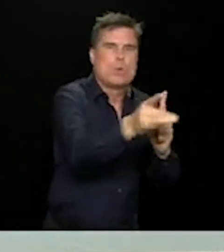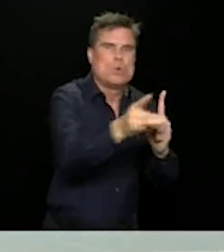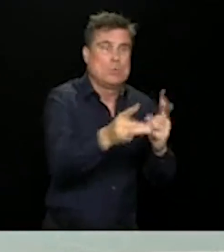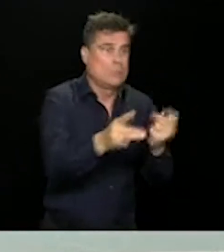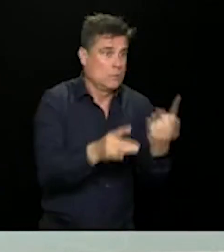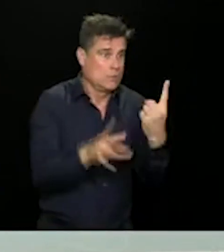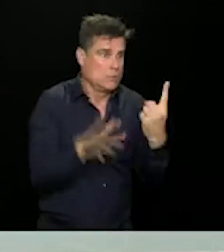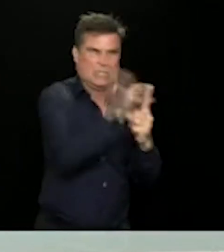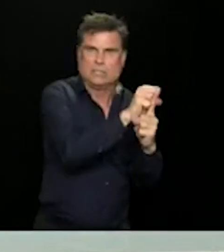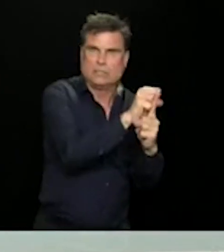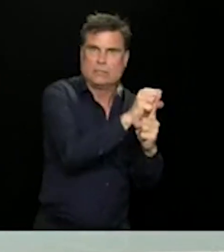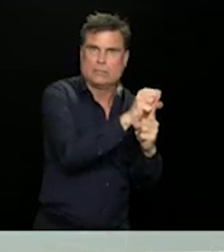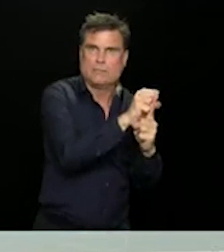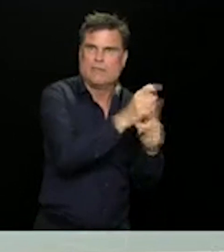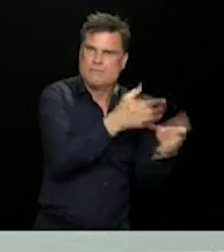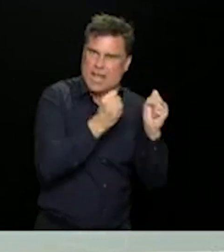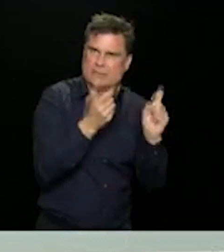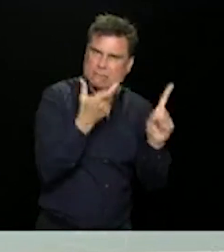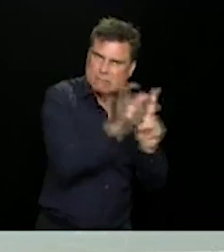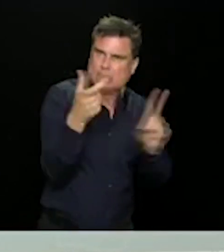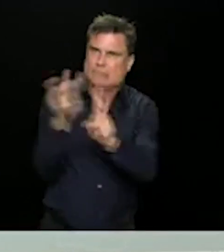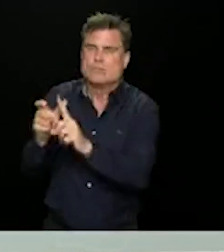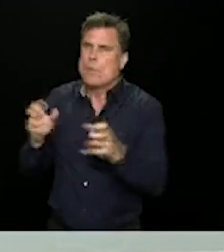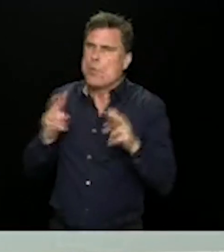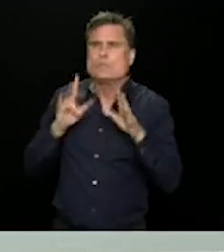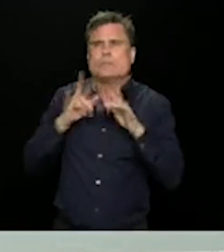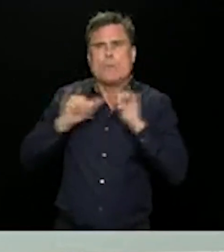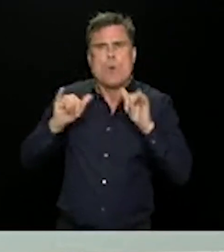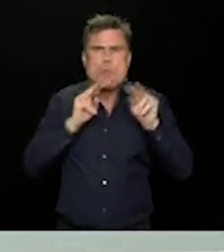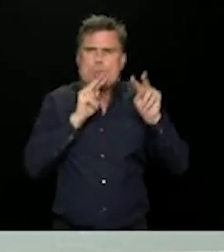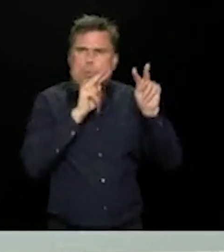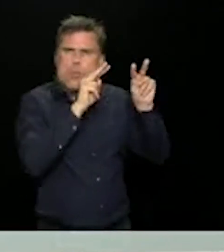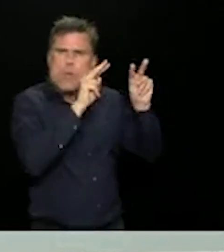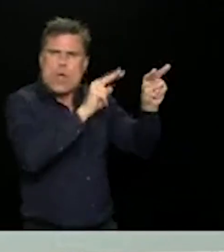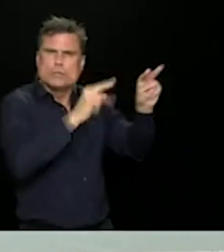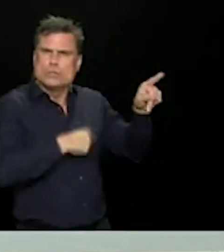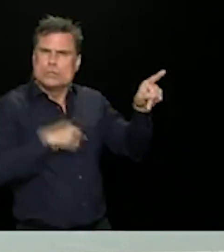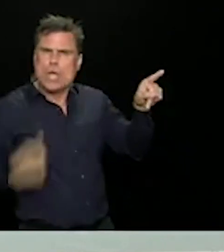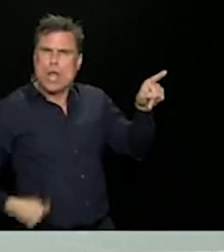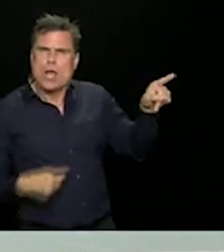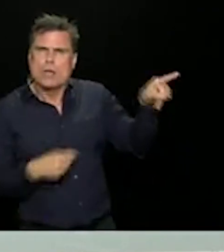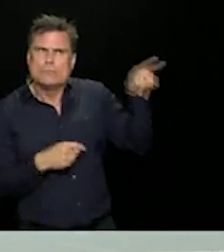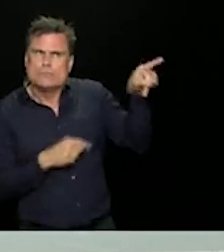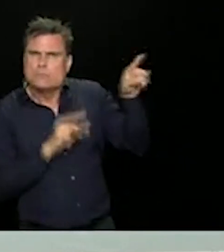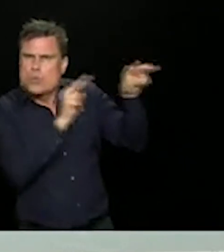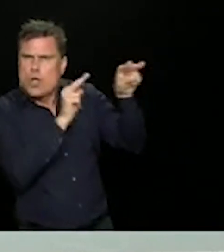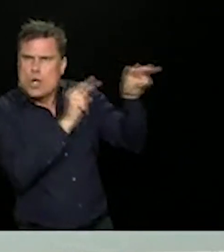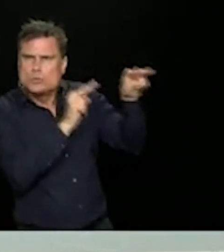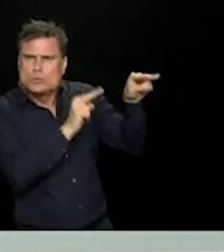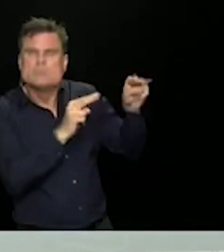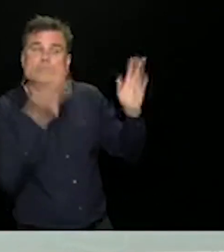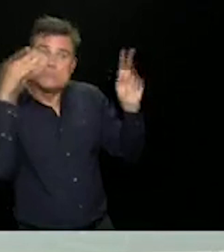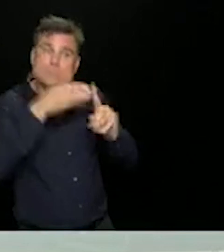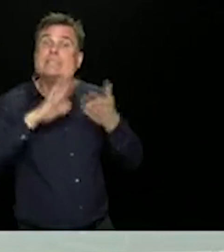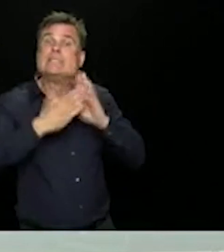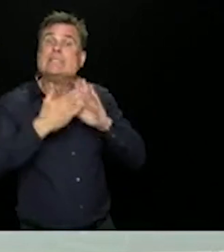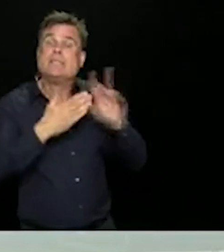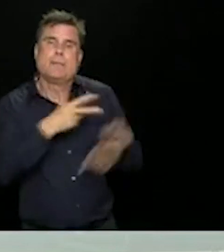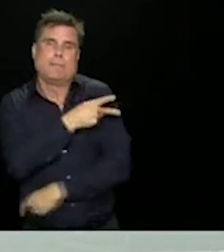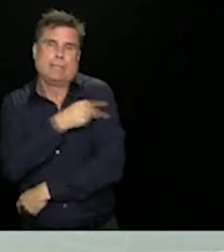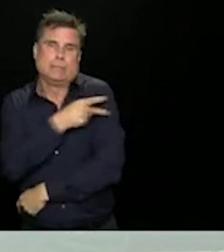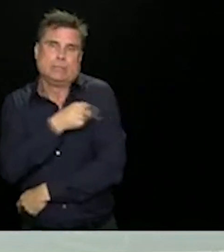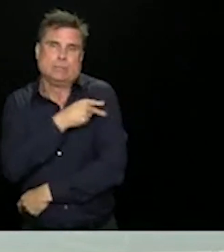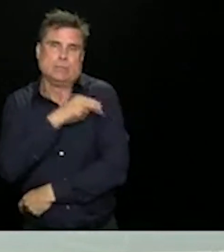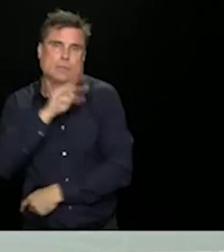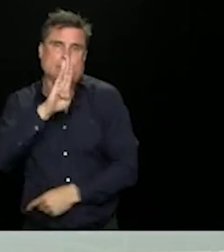gather, because that allows us to find people quickly and contain the spread. And we need to modify our activities as we're